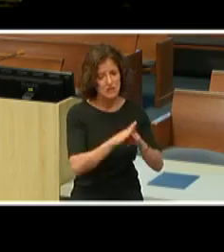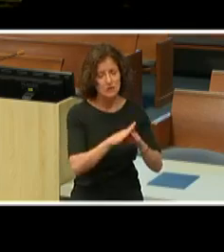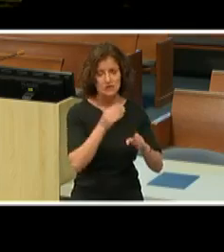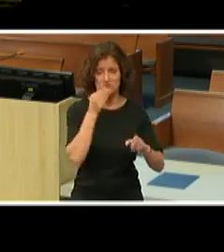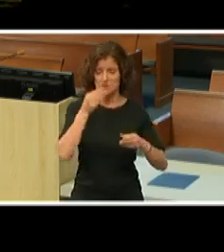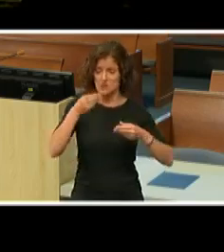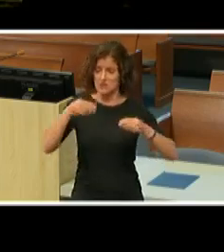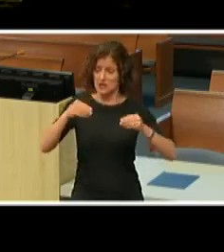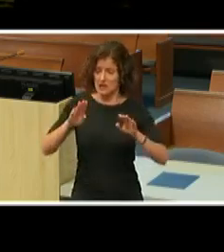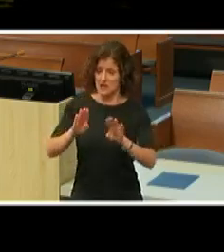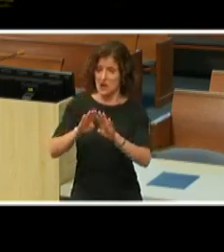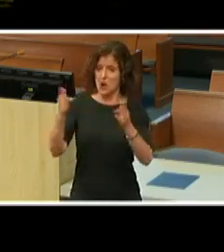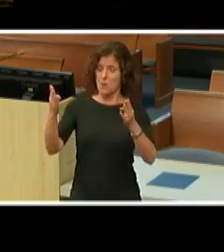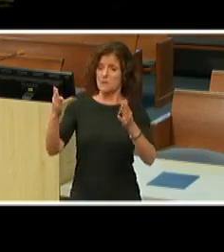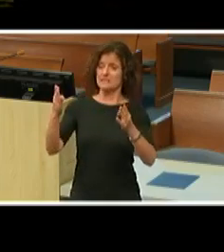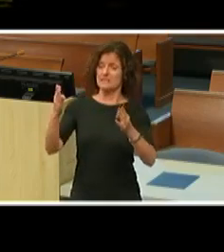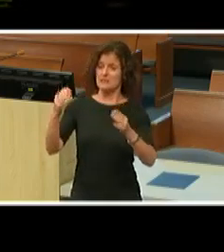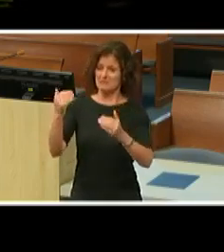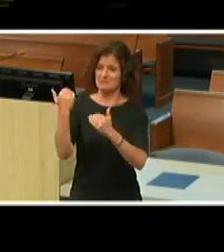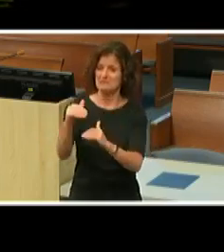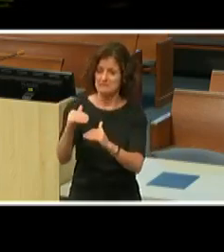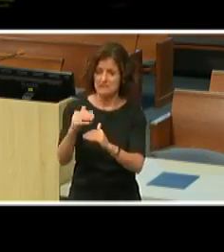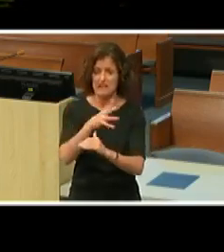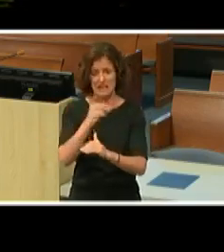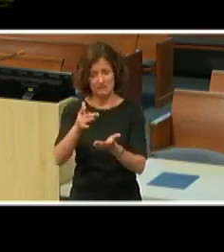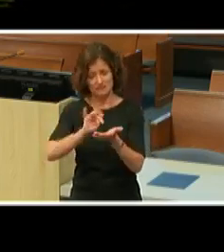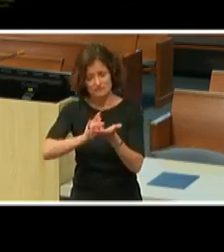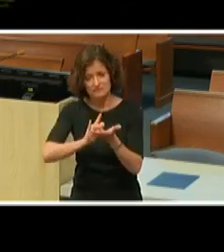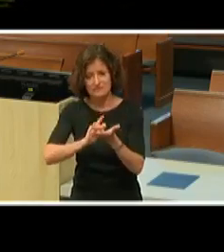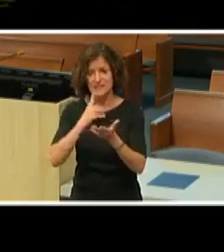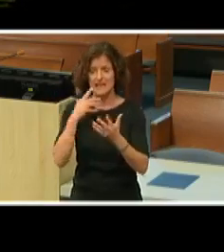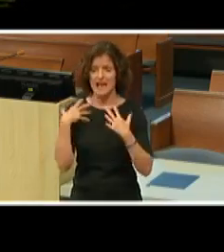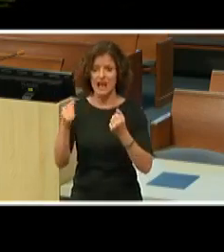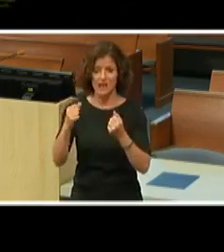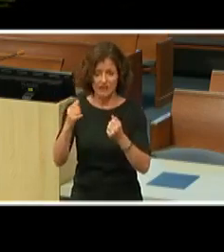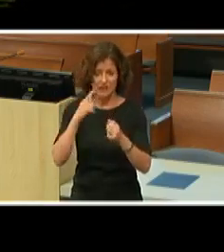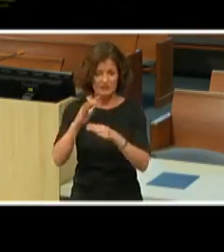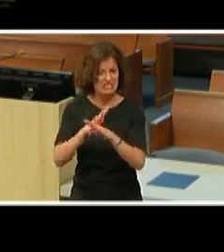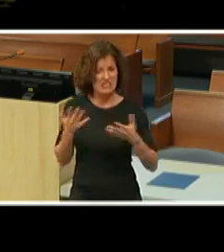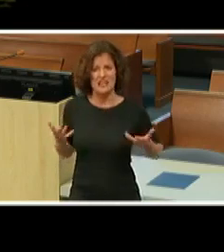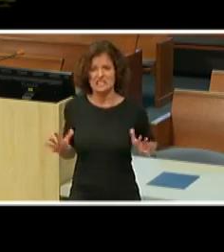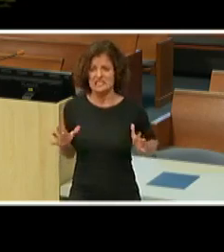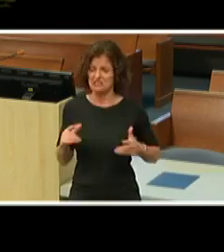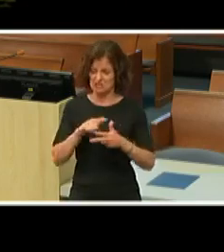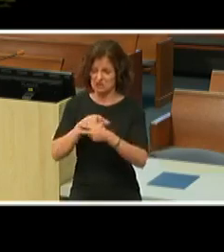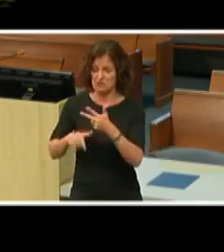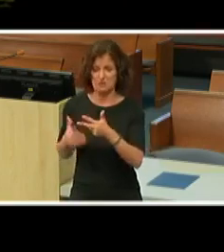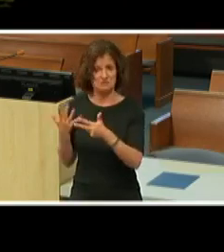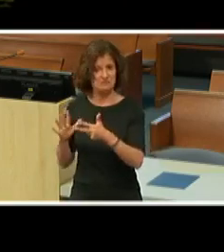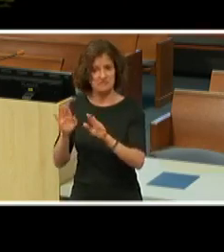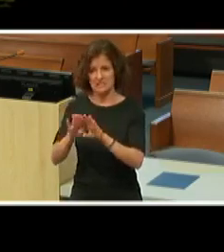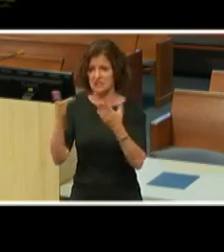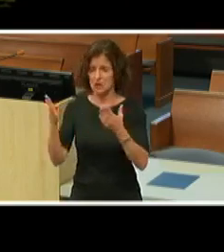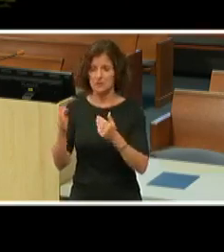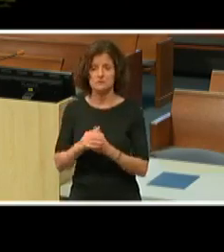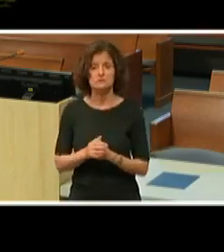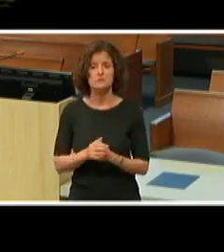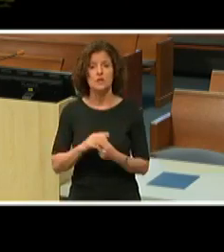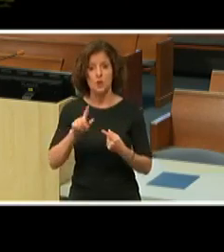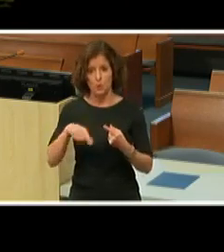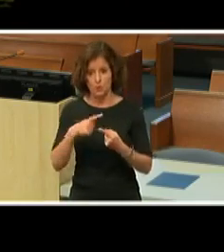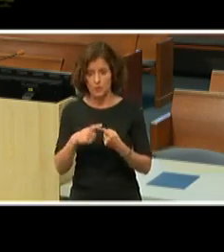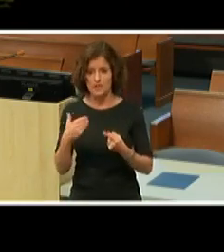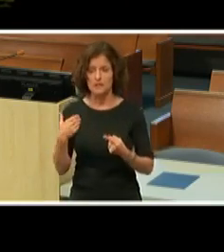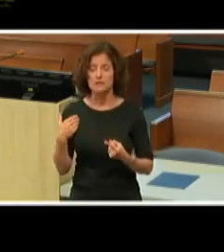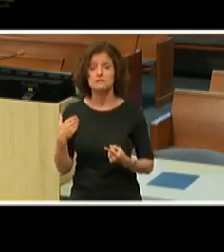stores open and pharmacies and healthcare facilities, and that's it. And so once we've kind